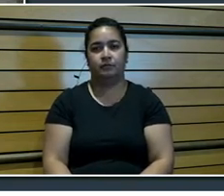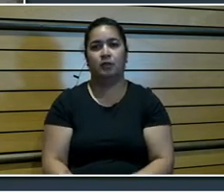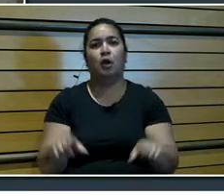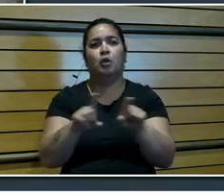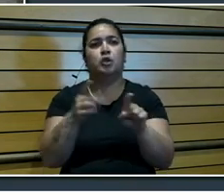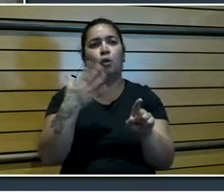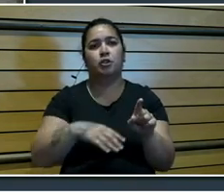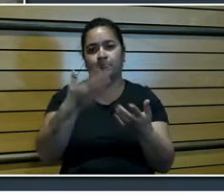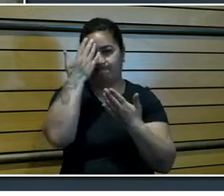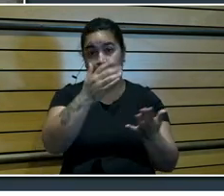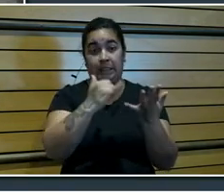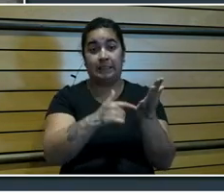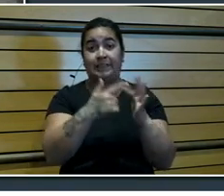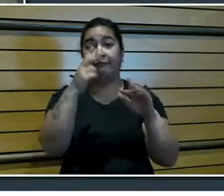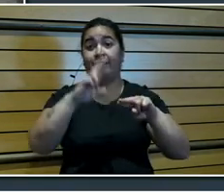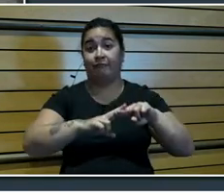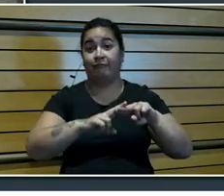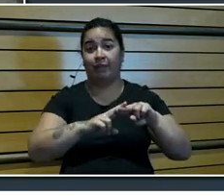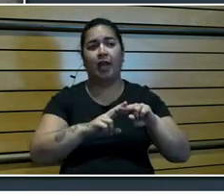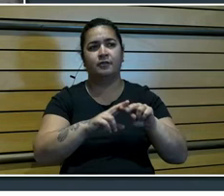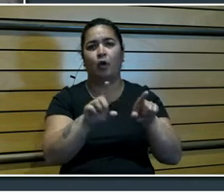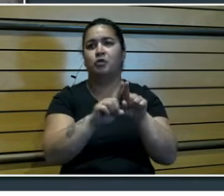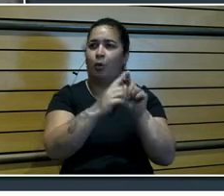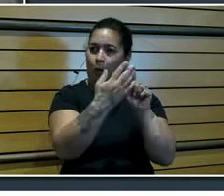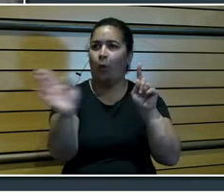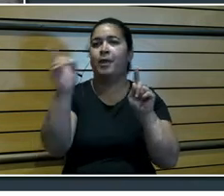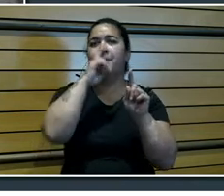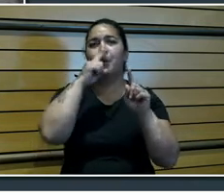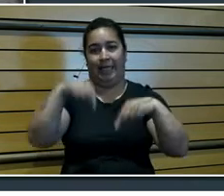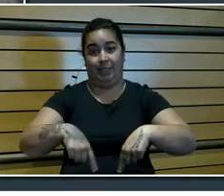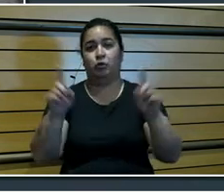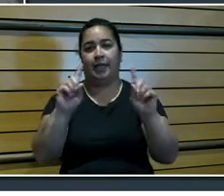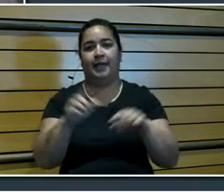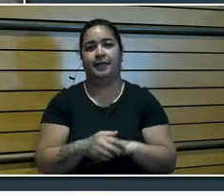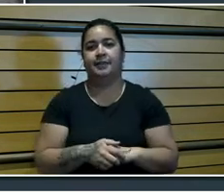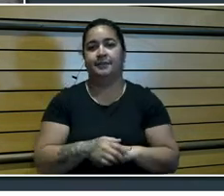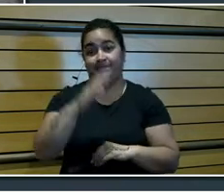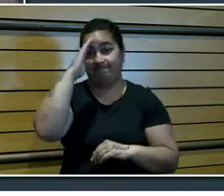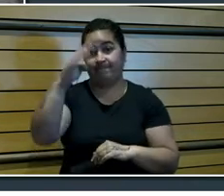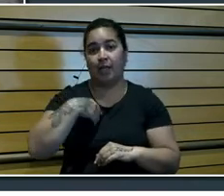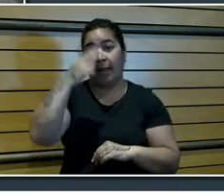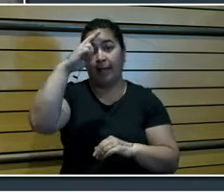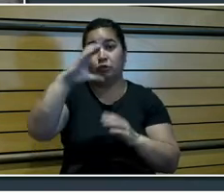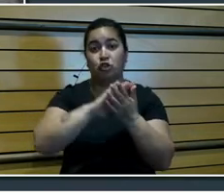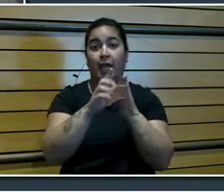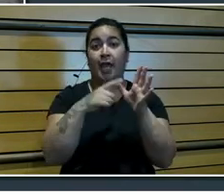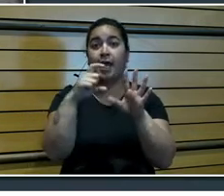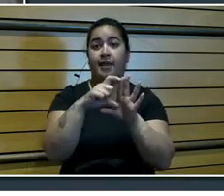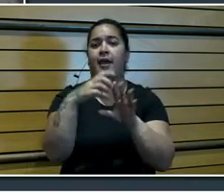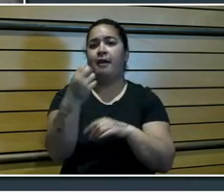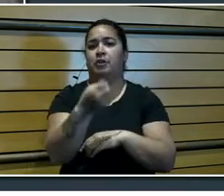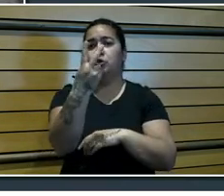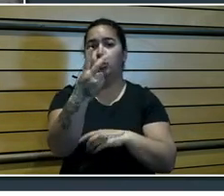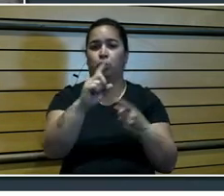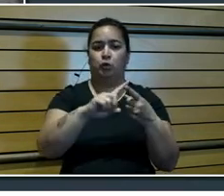tērā, tēnā tātou katoa. Acknowledgements to all. Kia ora, my name is Chair Tariha and I'm presenting two submissions this